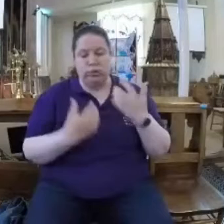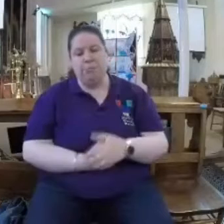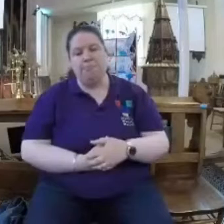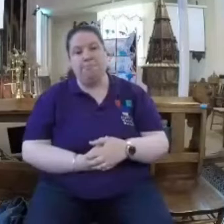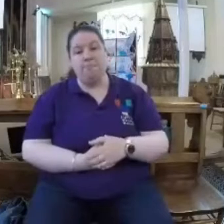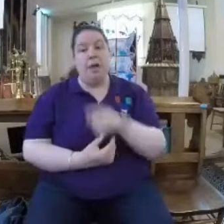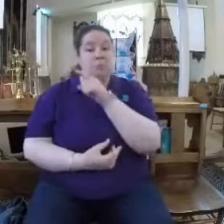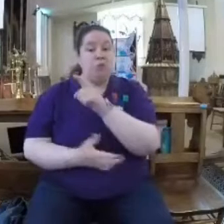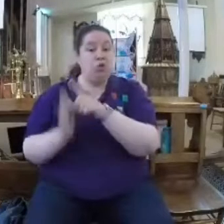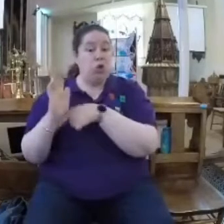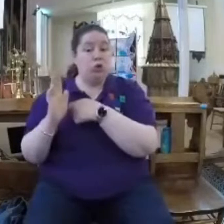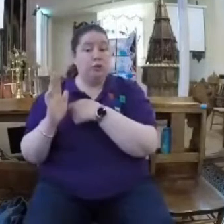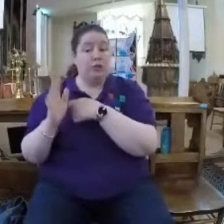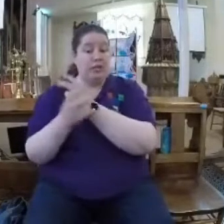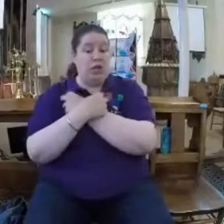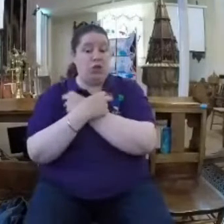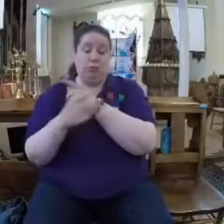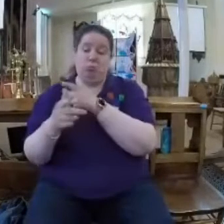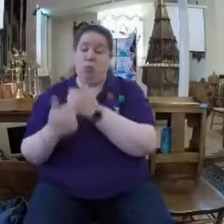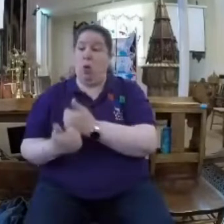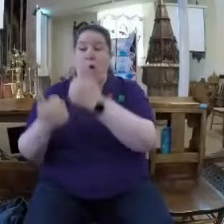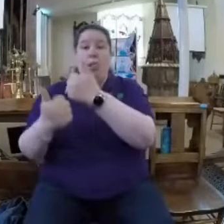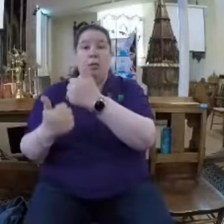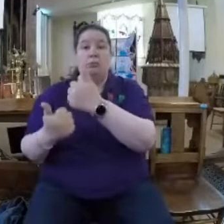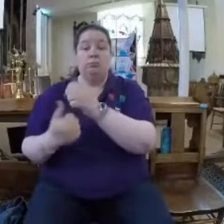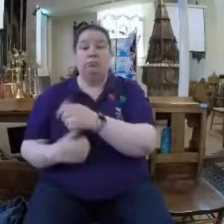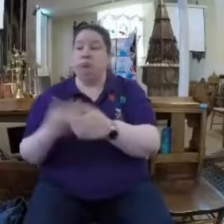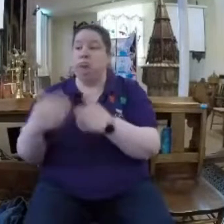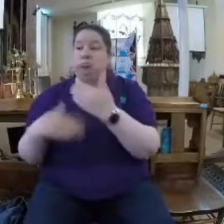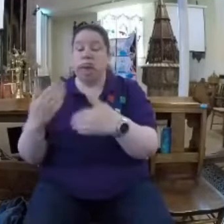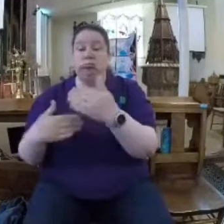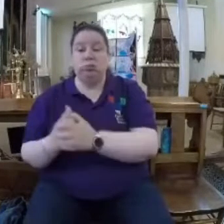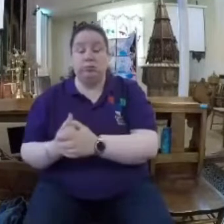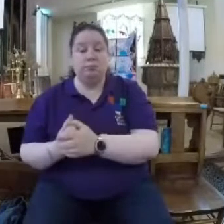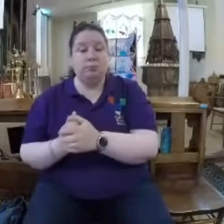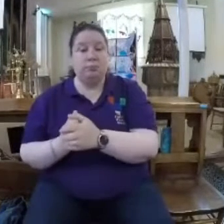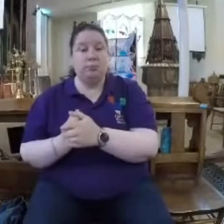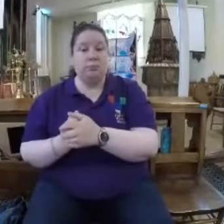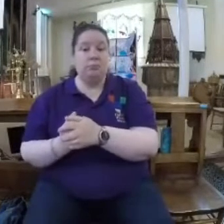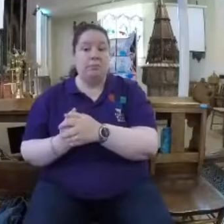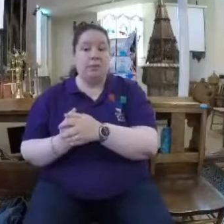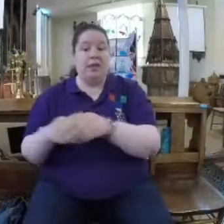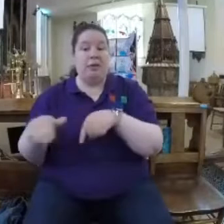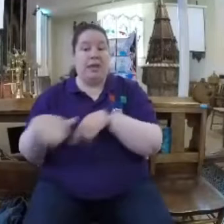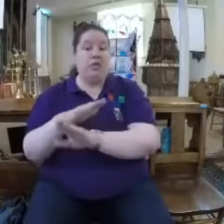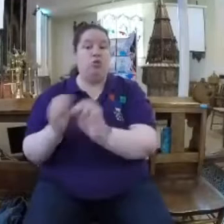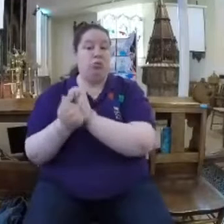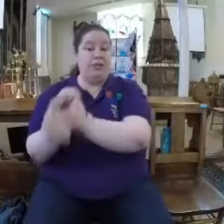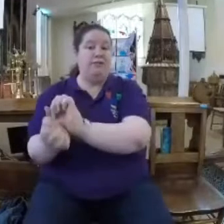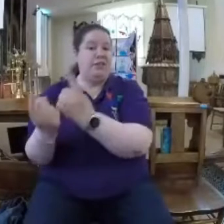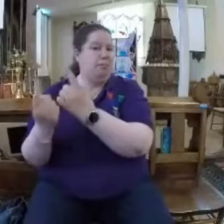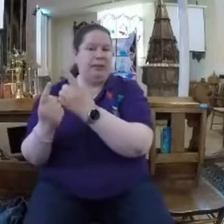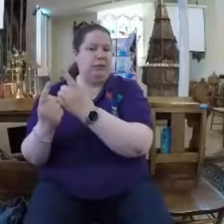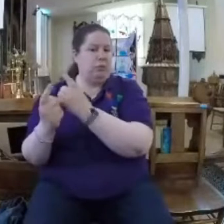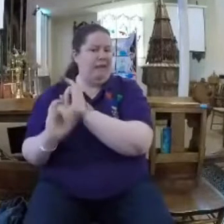in Egypt until he's thrown into prison for something that he didn't actually do. And then the whole dream thing starts to find its